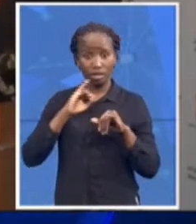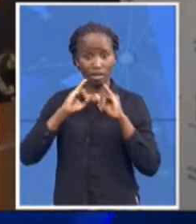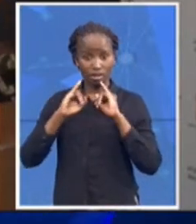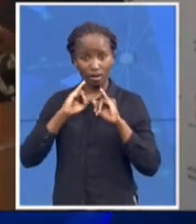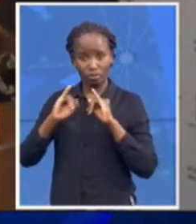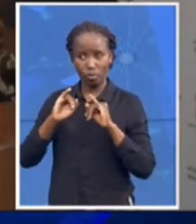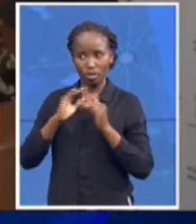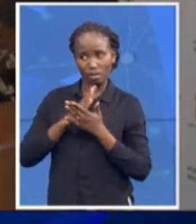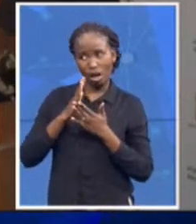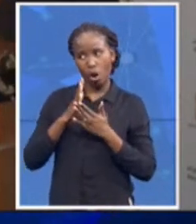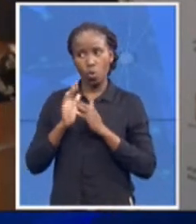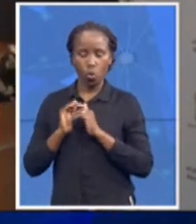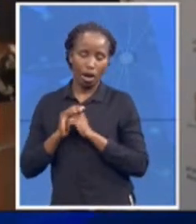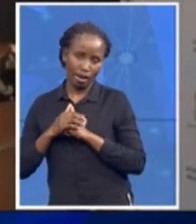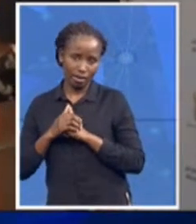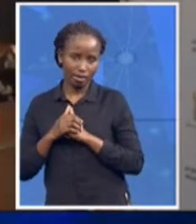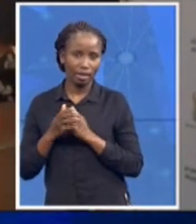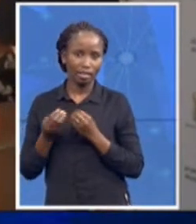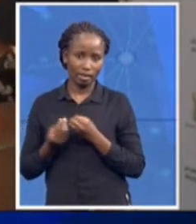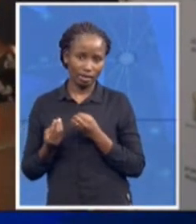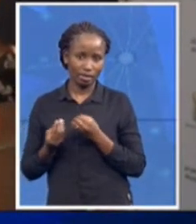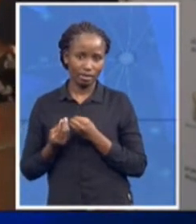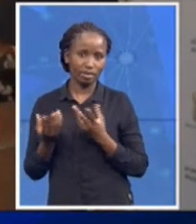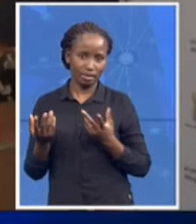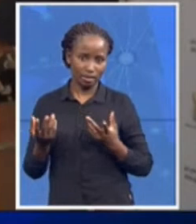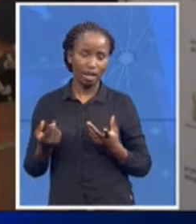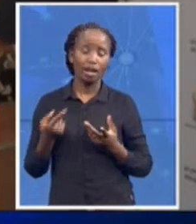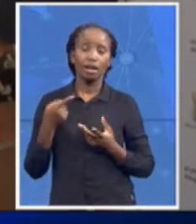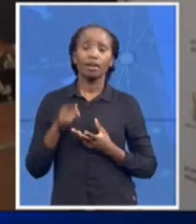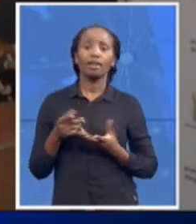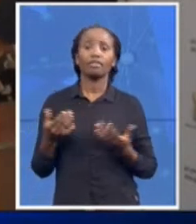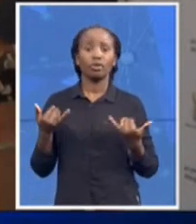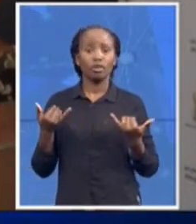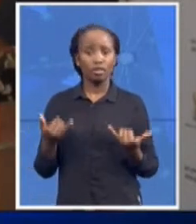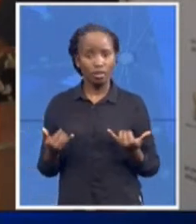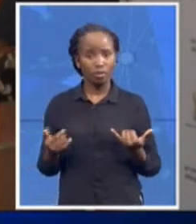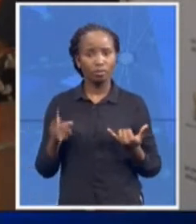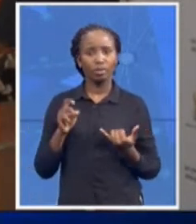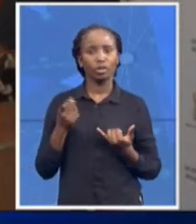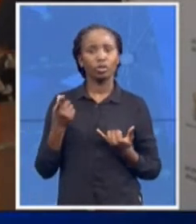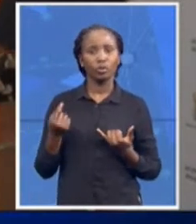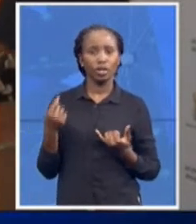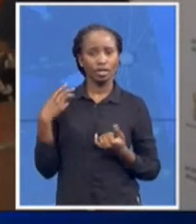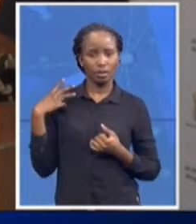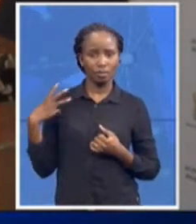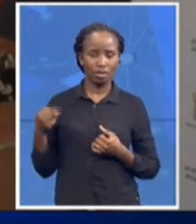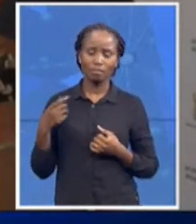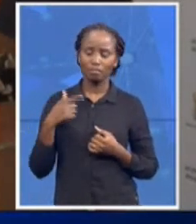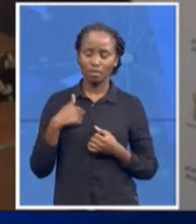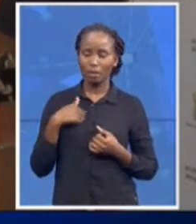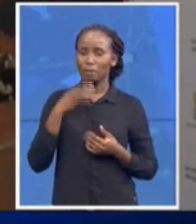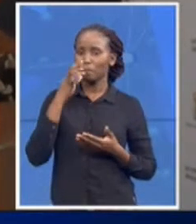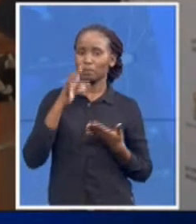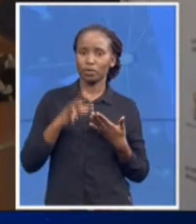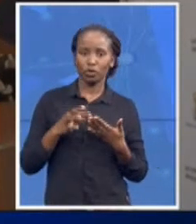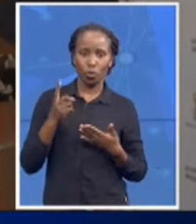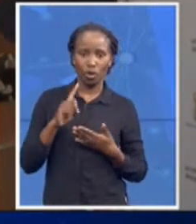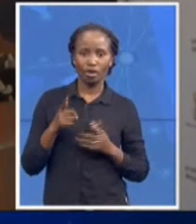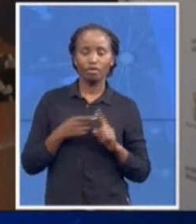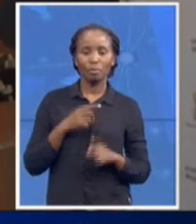we have to do the following, Minister. I'm going to suggest this to the NAC. Let's look at all